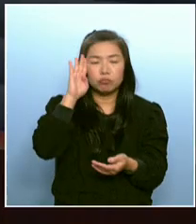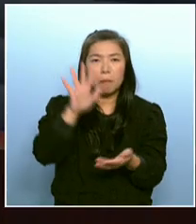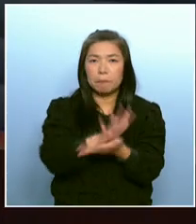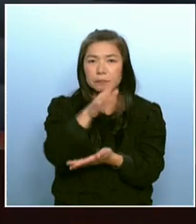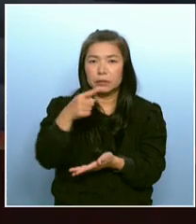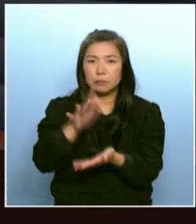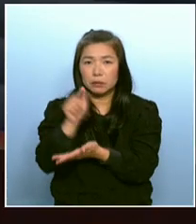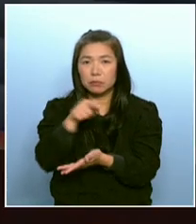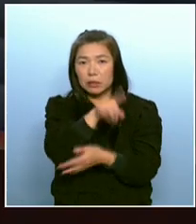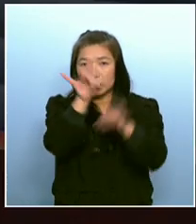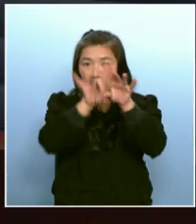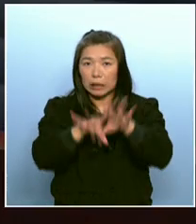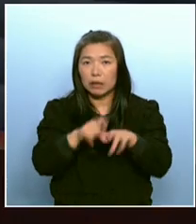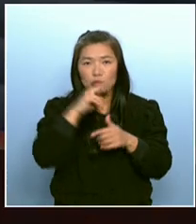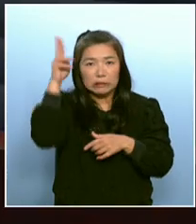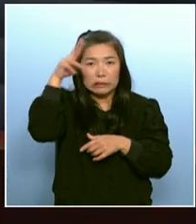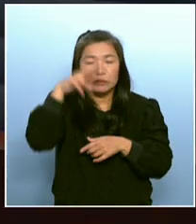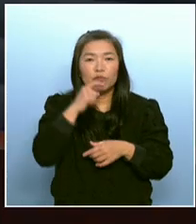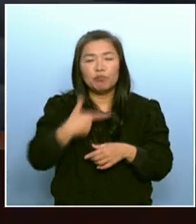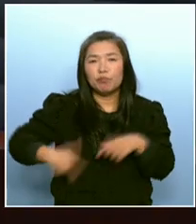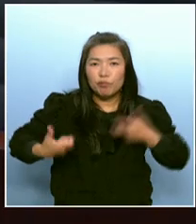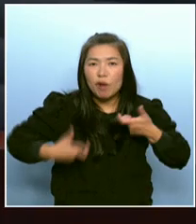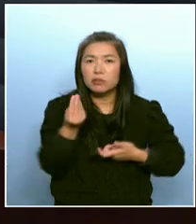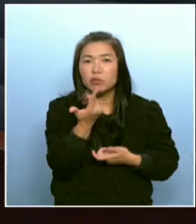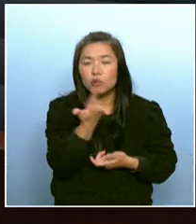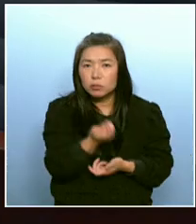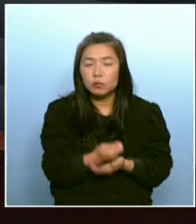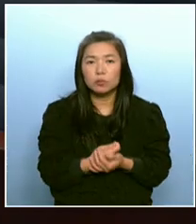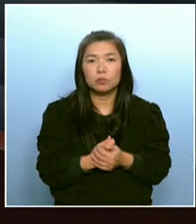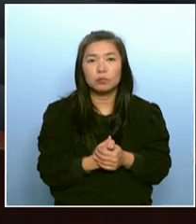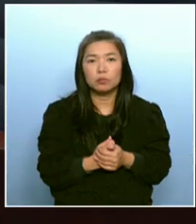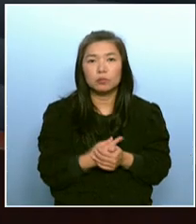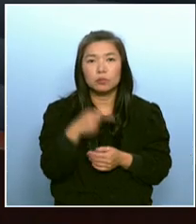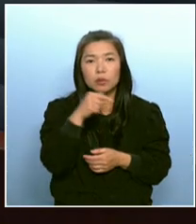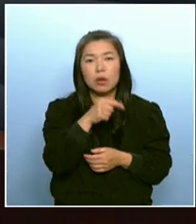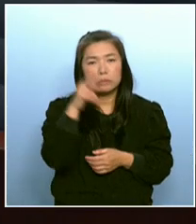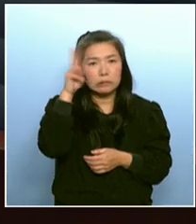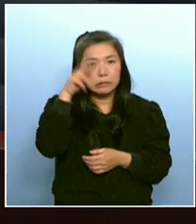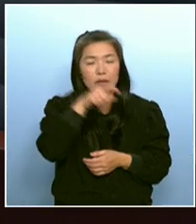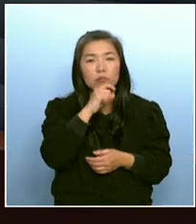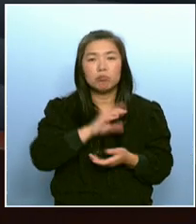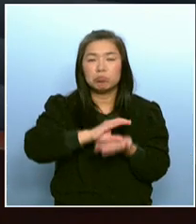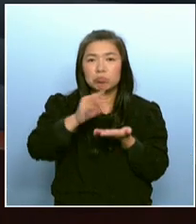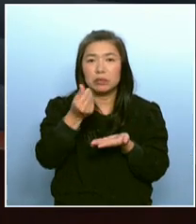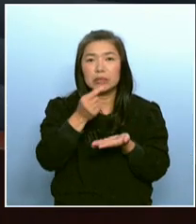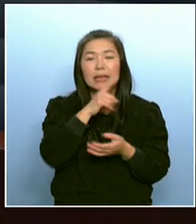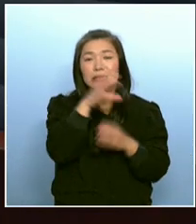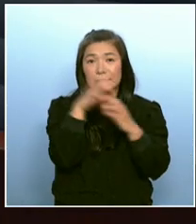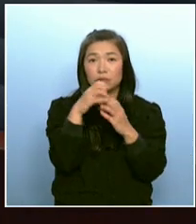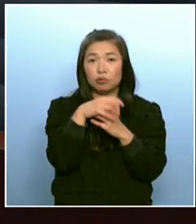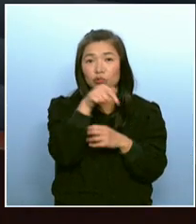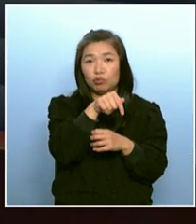government. Has the government made an assessment of the recurrent expenditure for the 5 to 10 years after